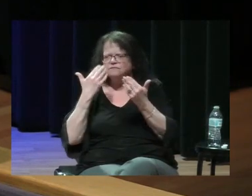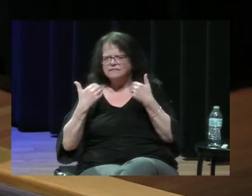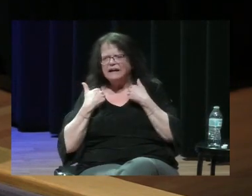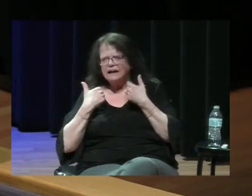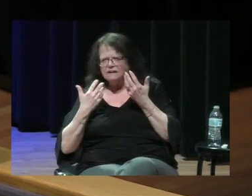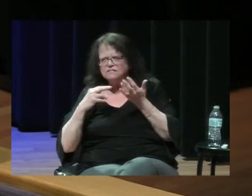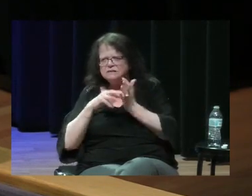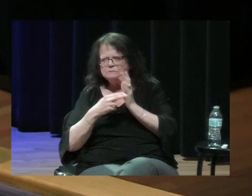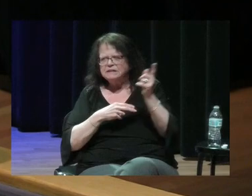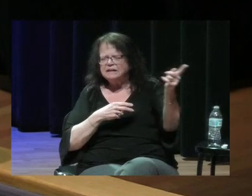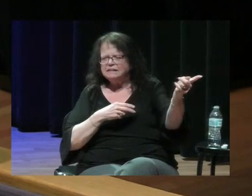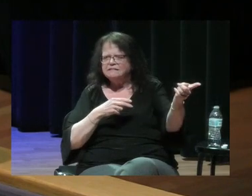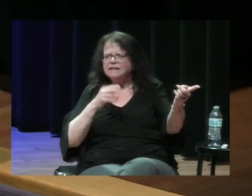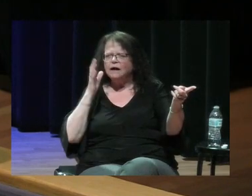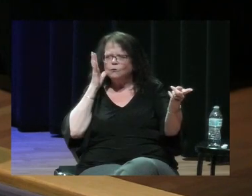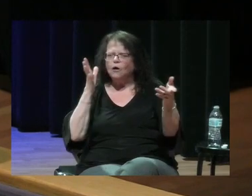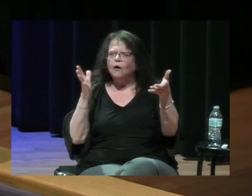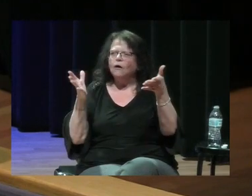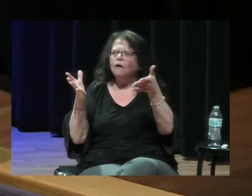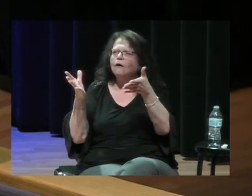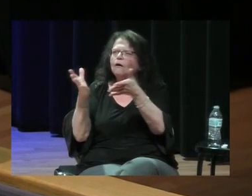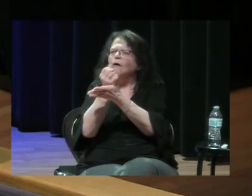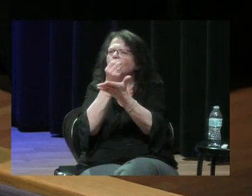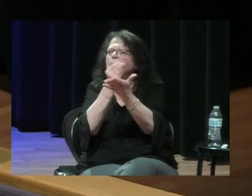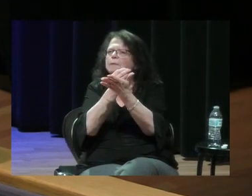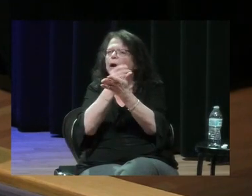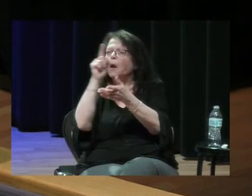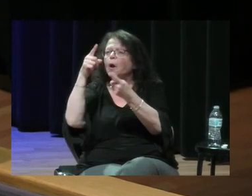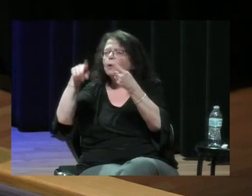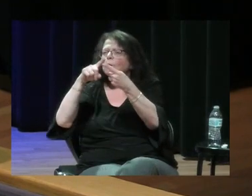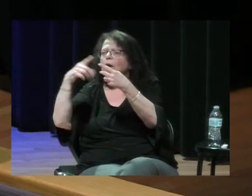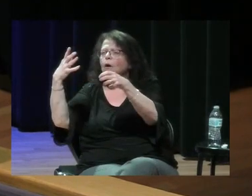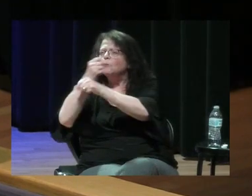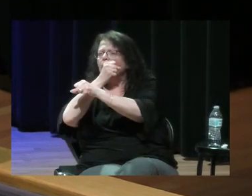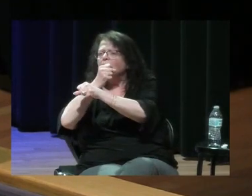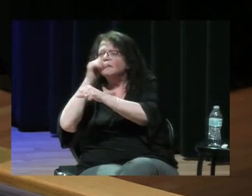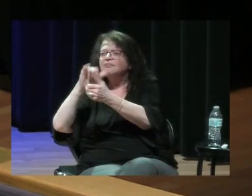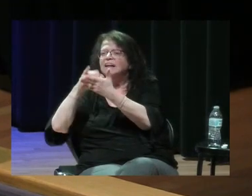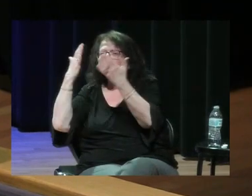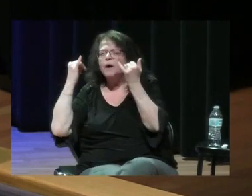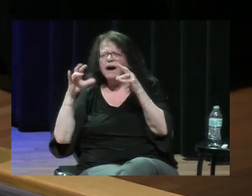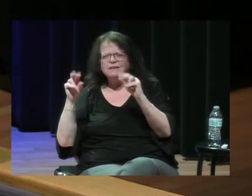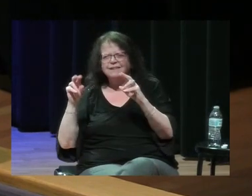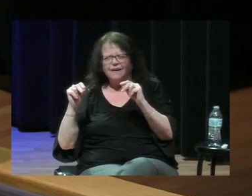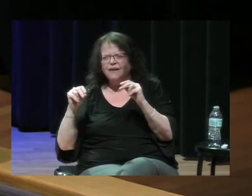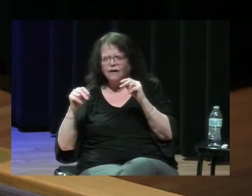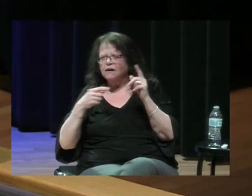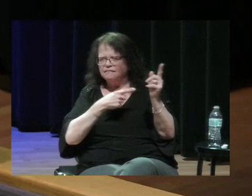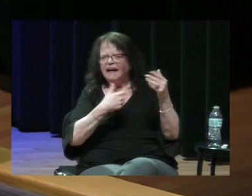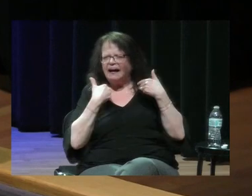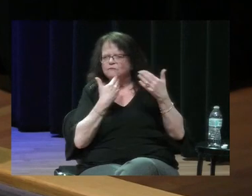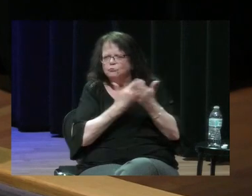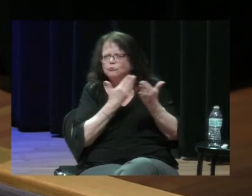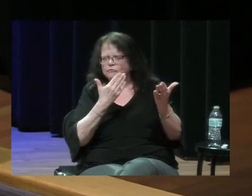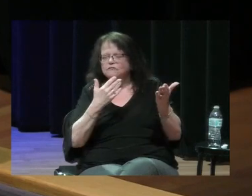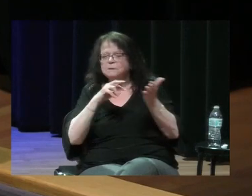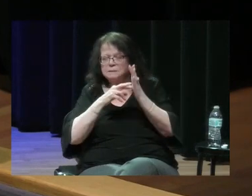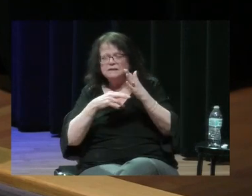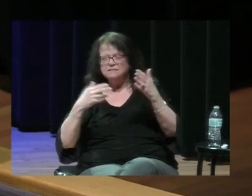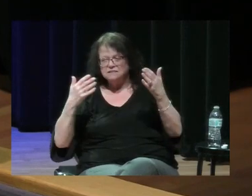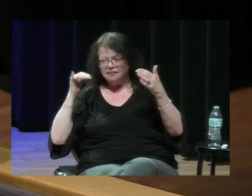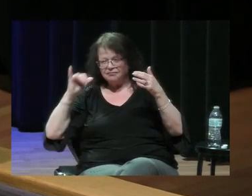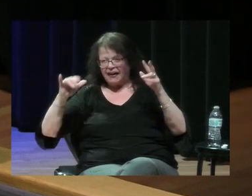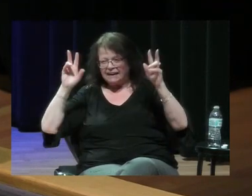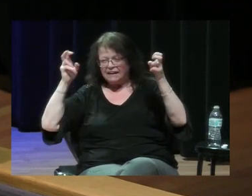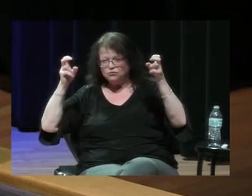not an insult. And so I just think, like, there's something there. I think we're getting close to having this conversation in a